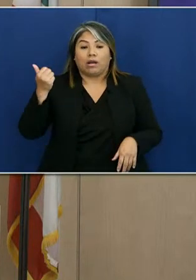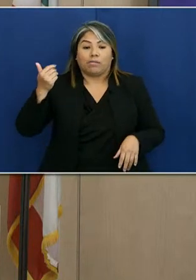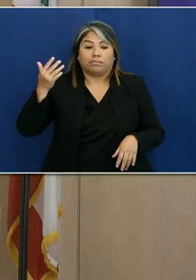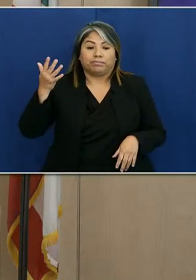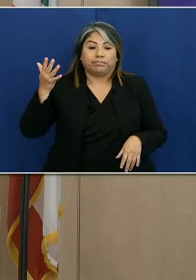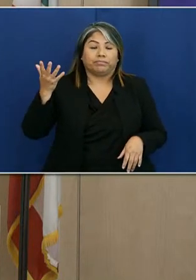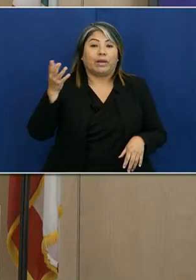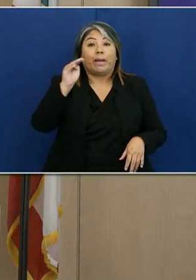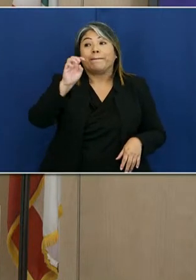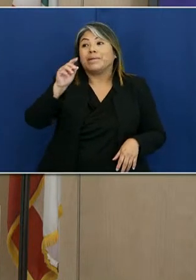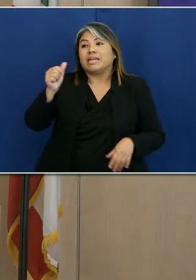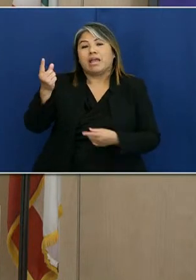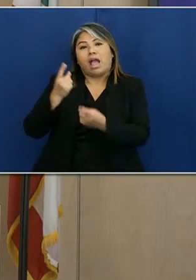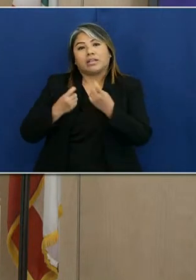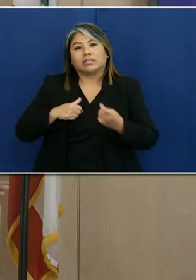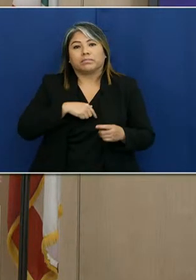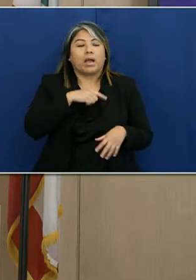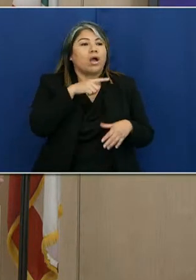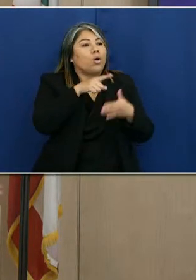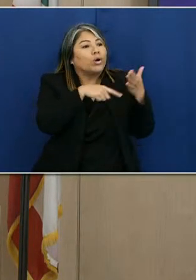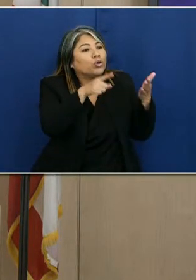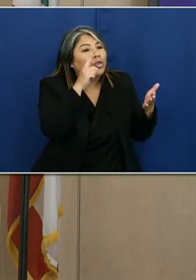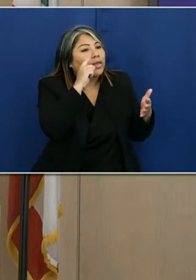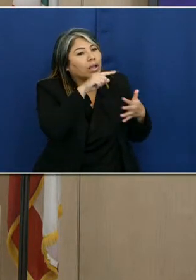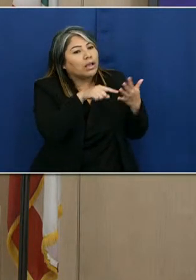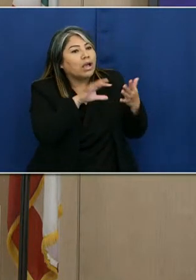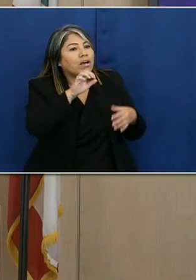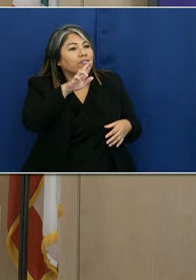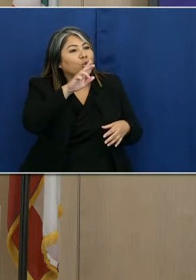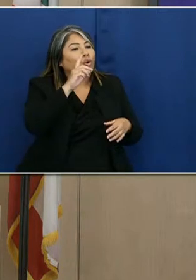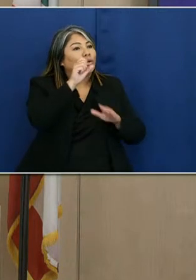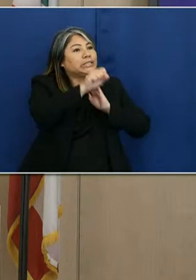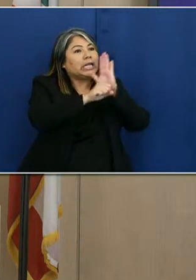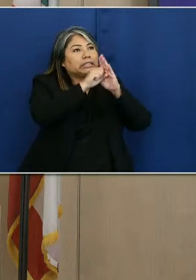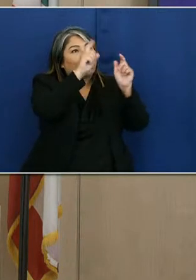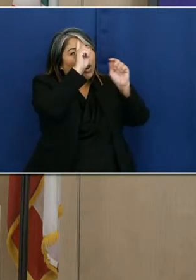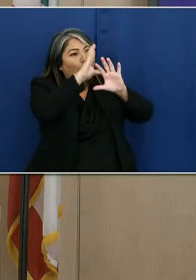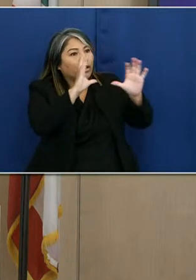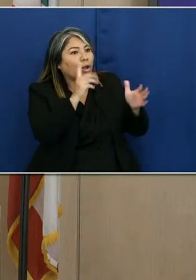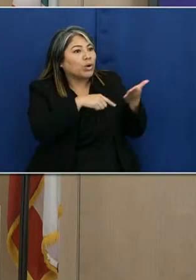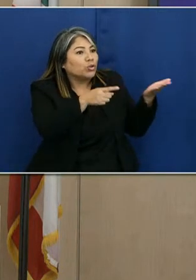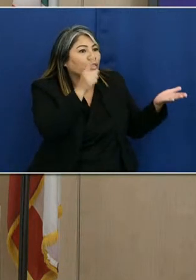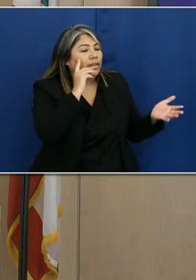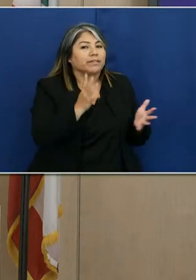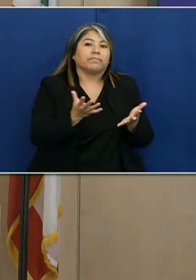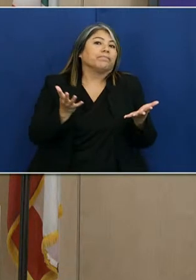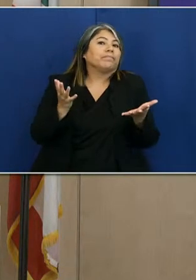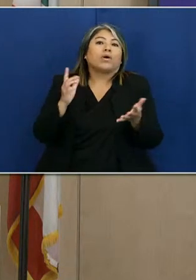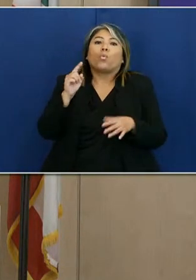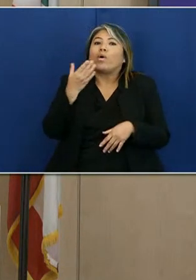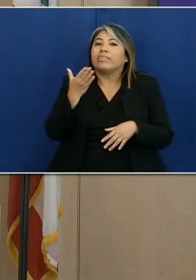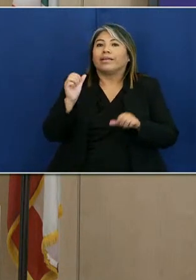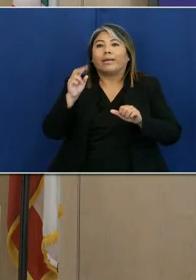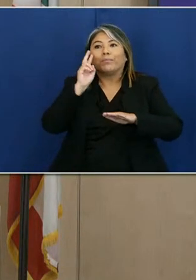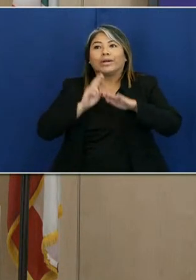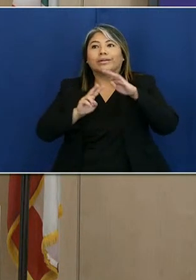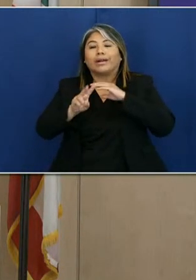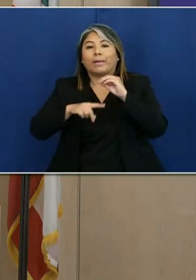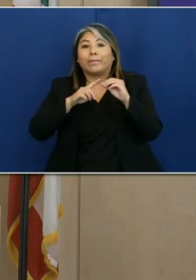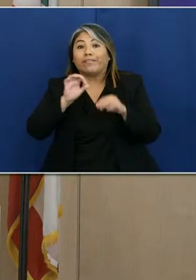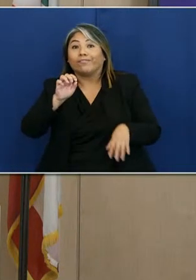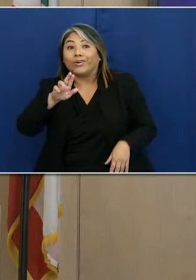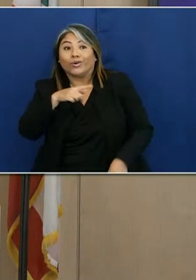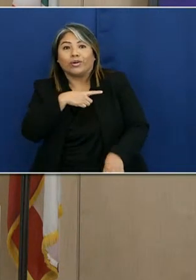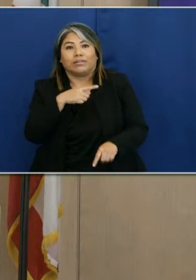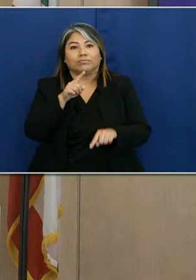the media about what do we think this flu season is going to look like, the only thing that's predictable about the flu season is